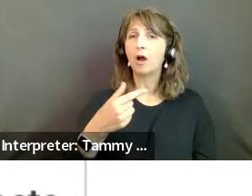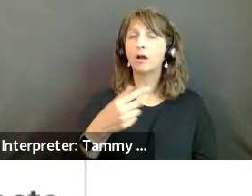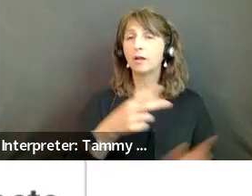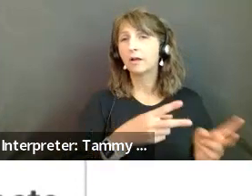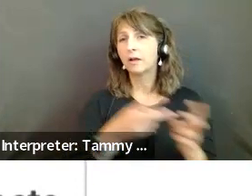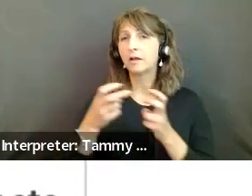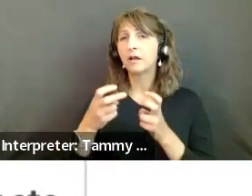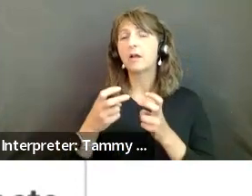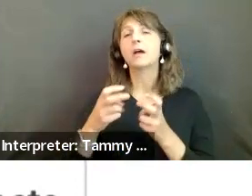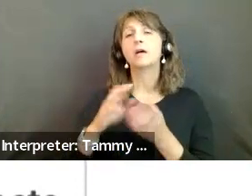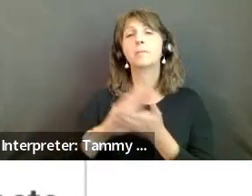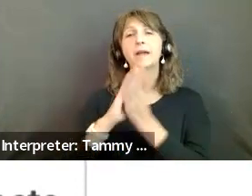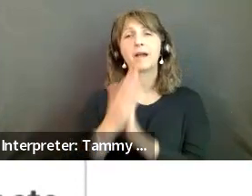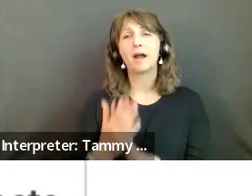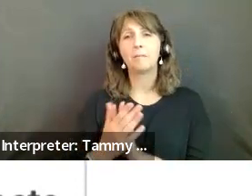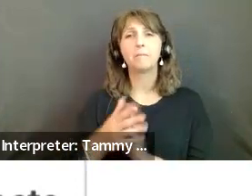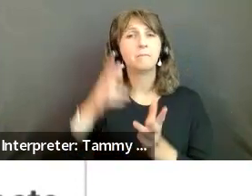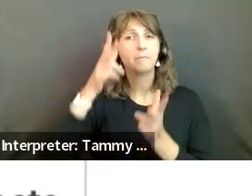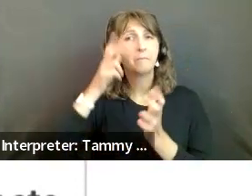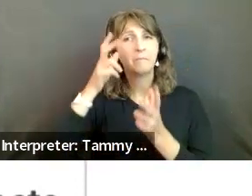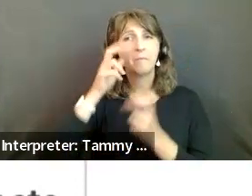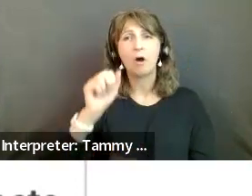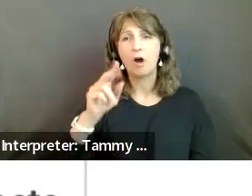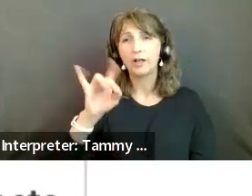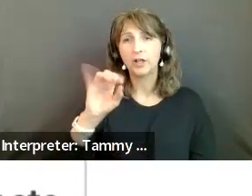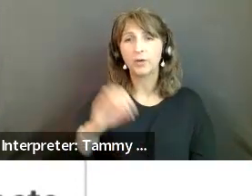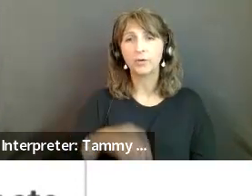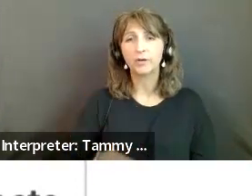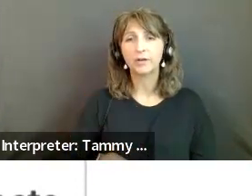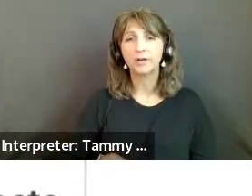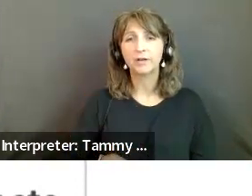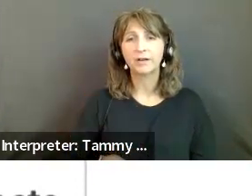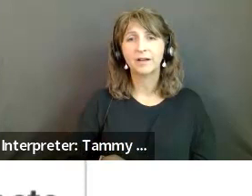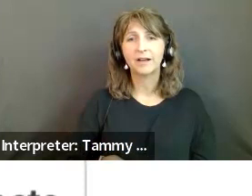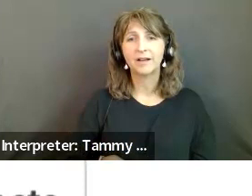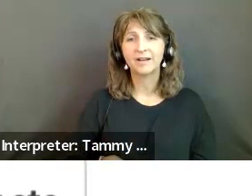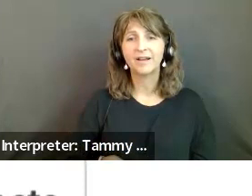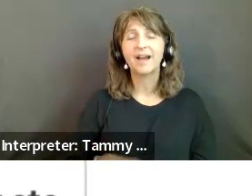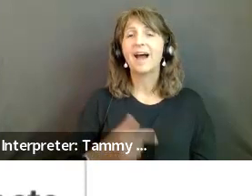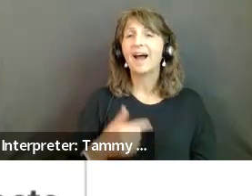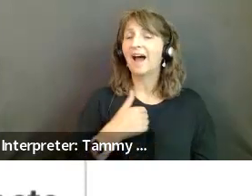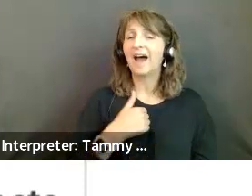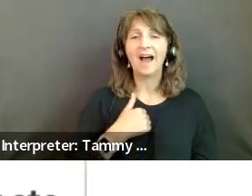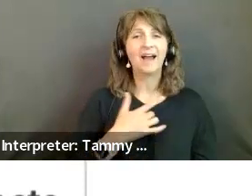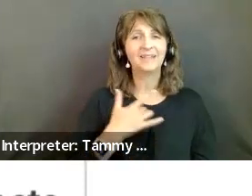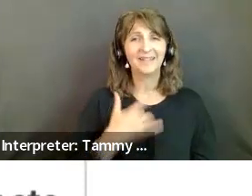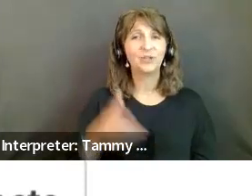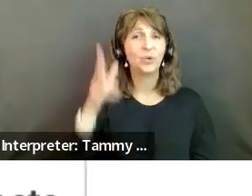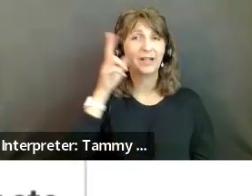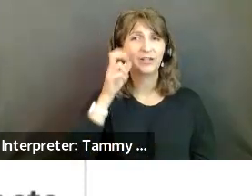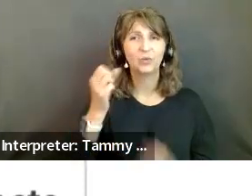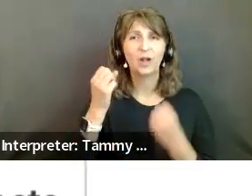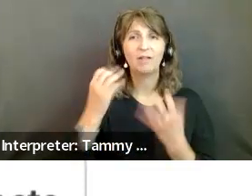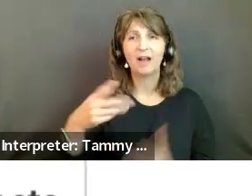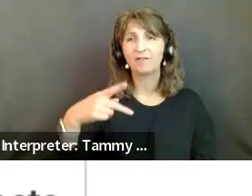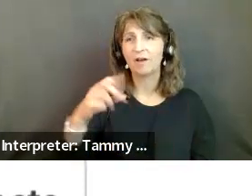audio content. I am a very avid podcast listener. And so I wanted